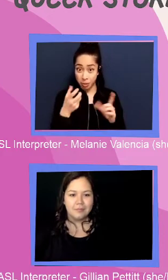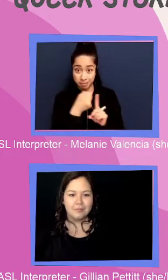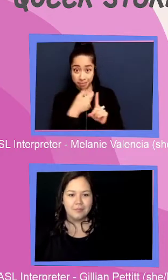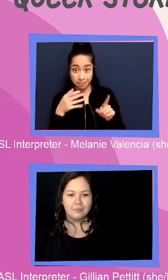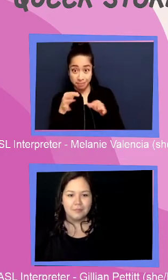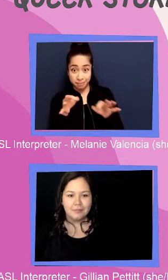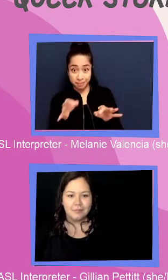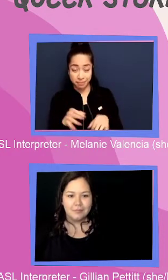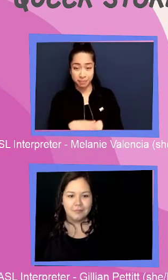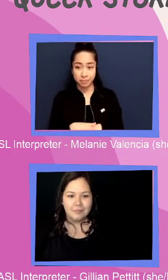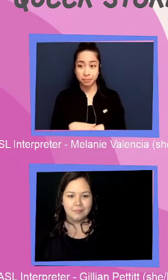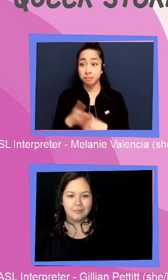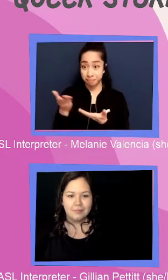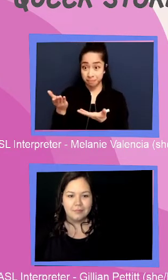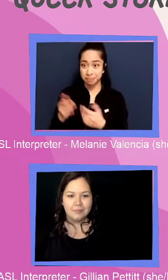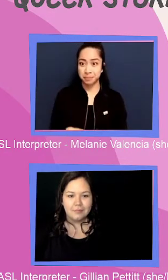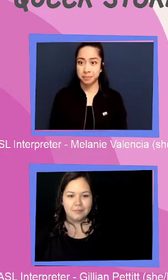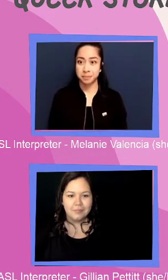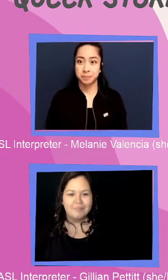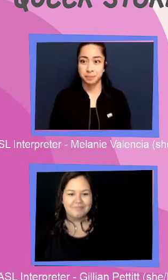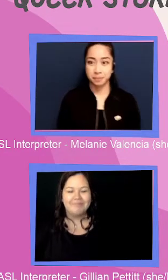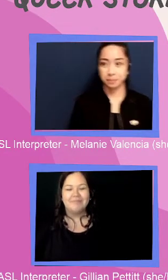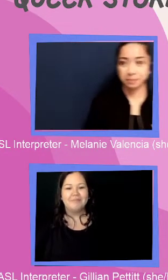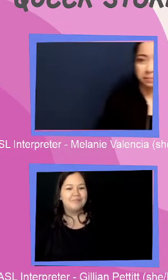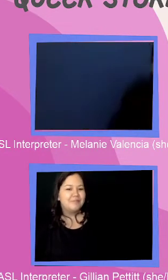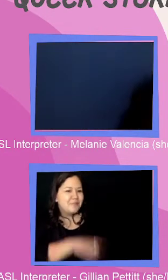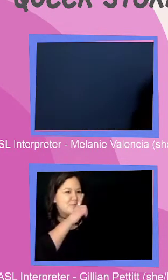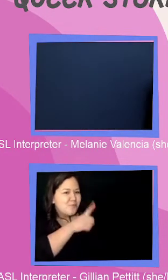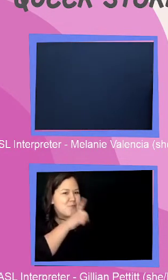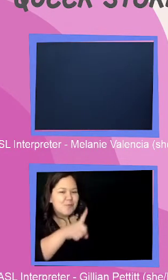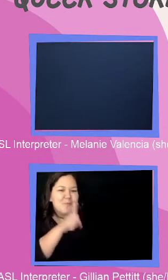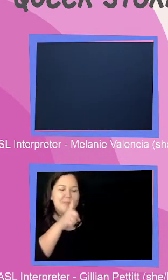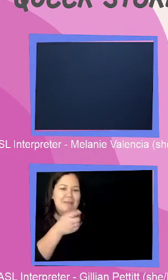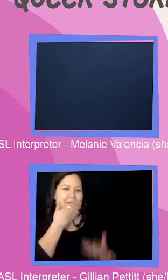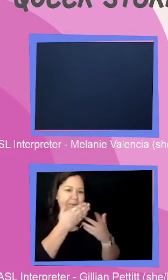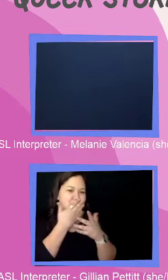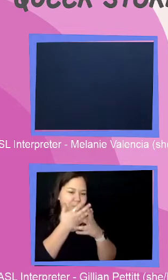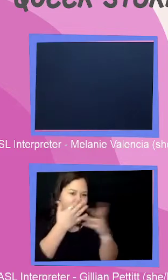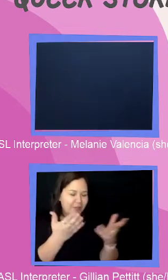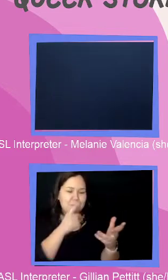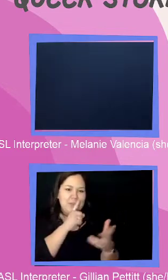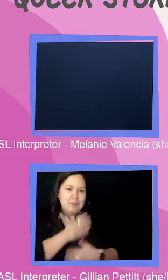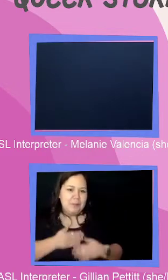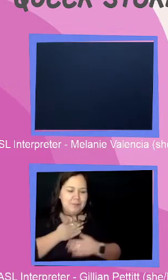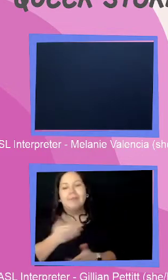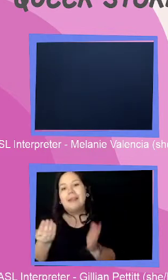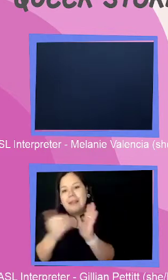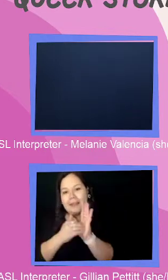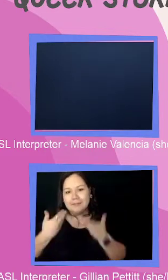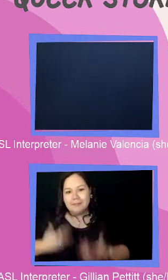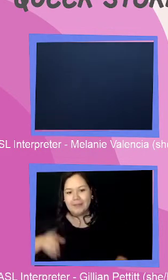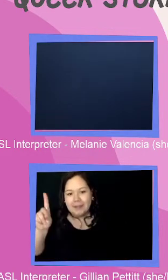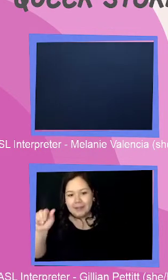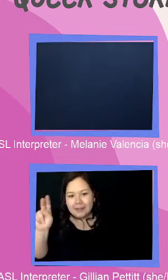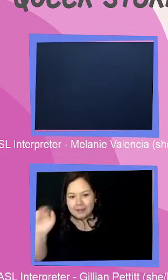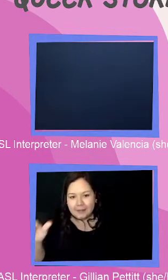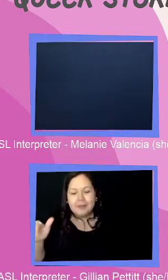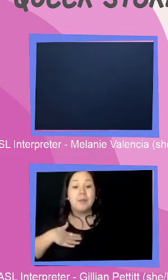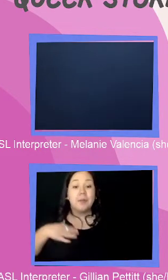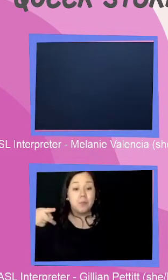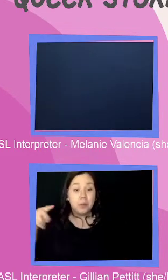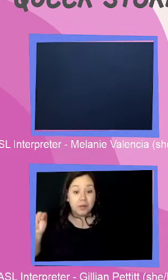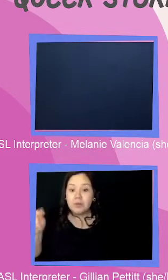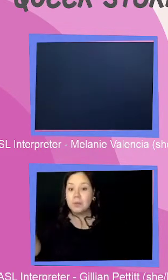So thank you so much for hosting me. I really appreciate it. As you said, my name is Danny Ramadan, and my pronouns are